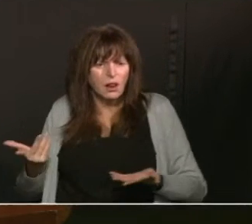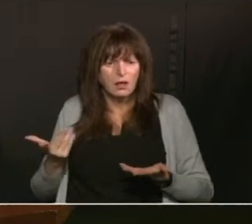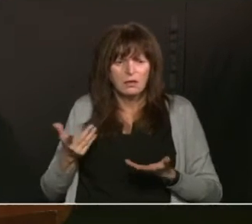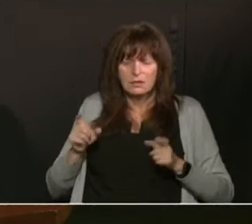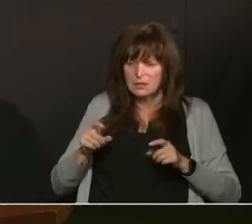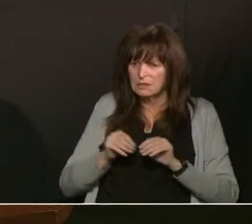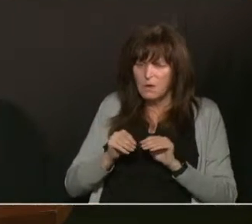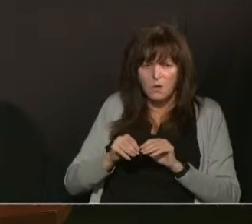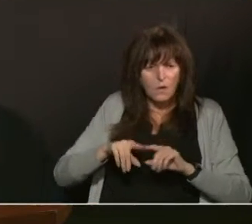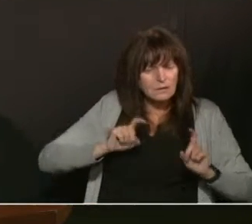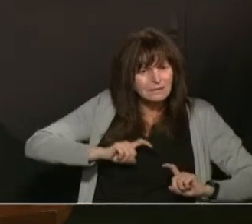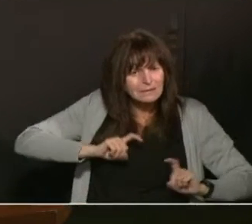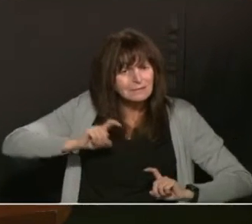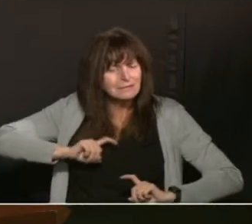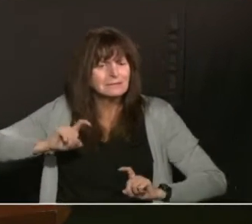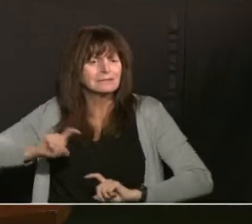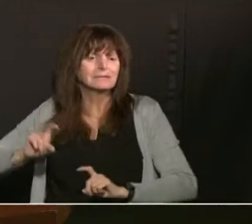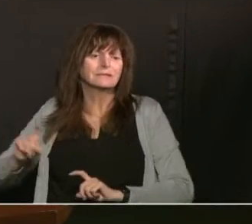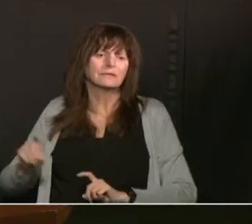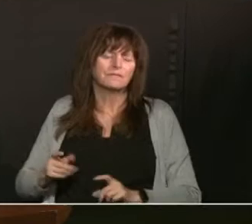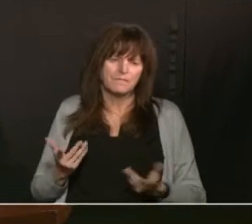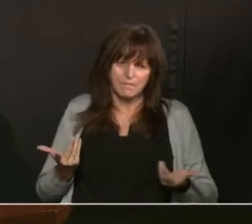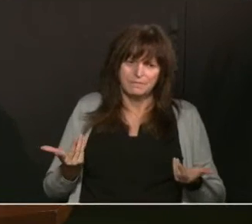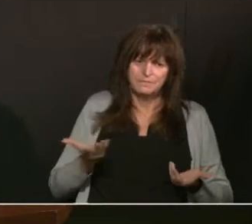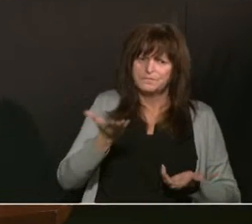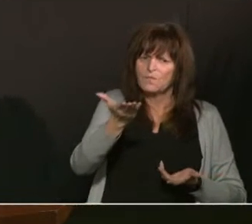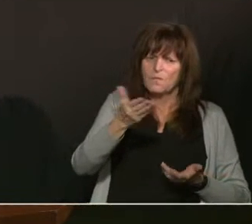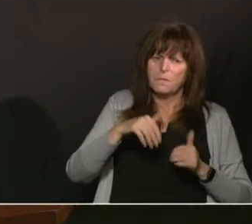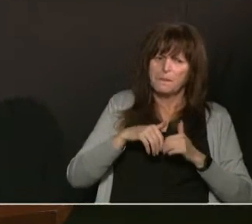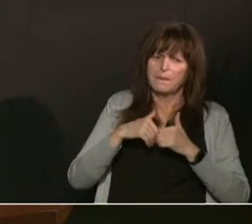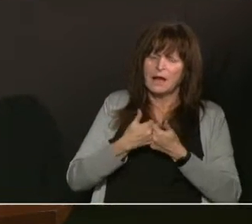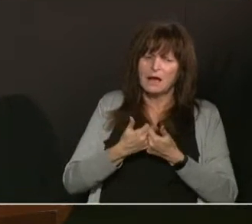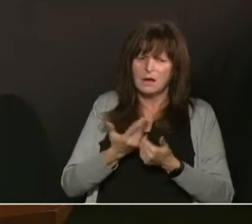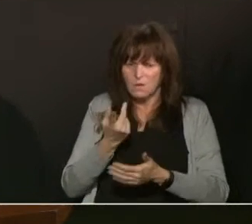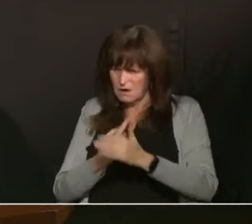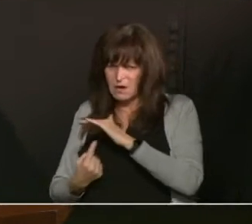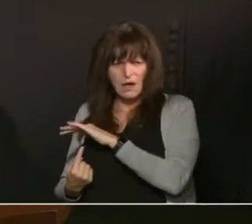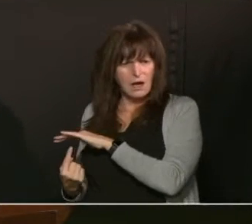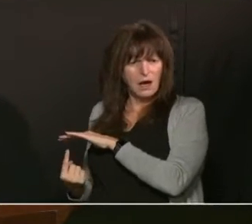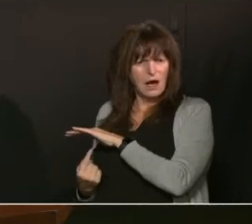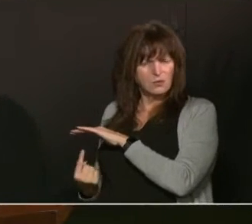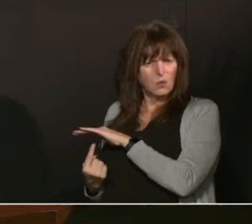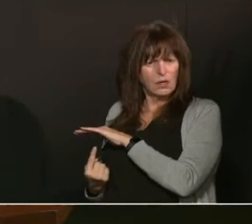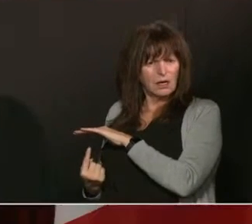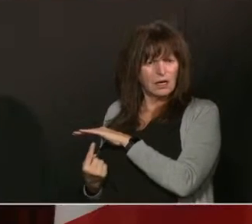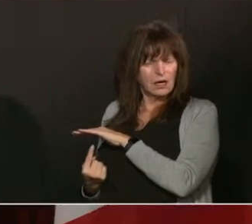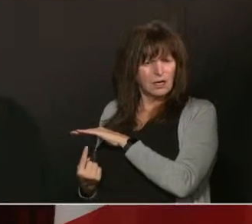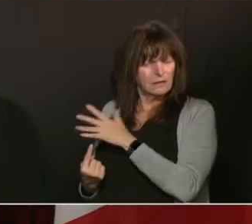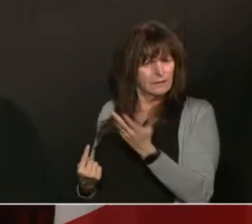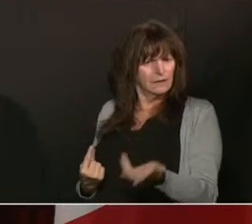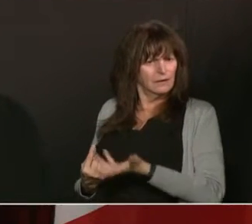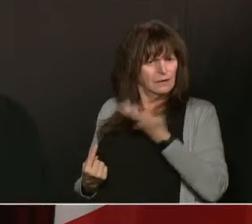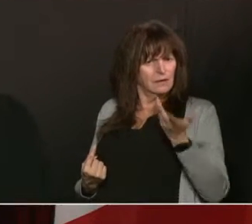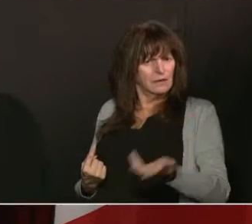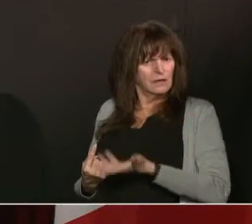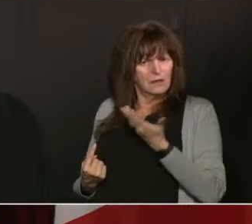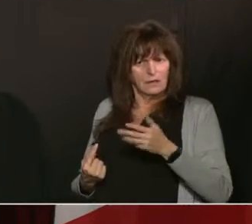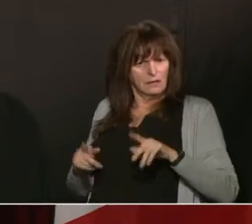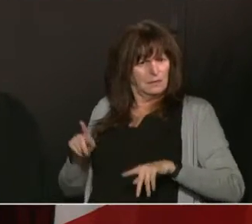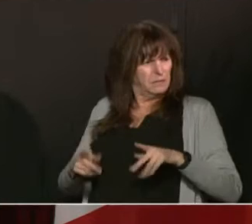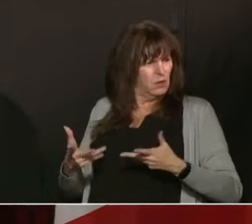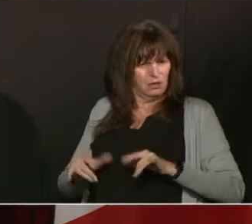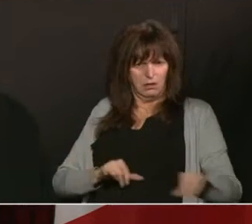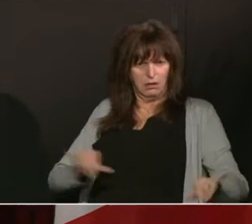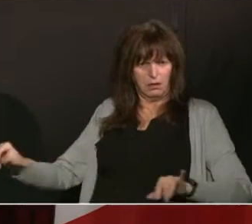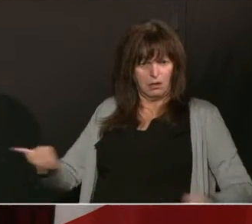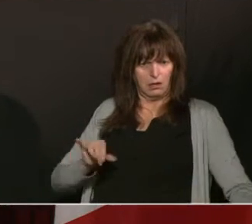concerns about the isolating of close contacts, just putting too many people on the sidelines, and how that can be mitigated? Oh, thank you, Andrew. You're reading